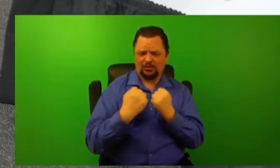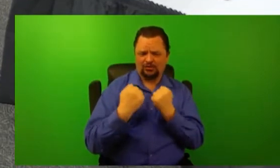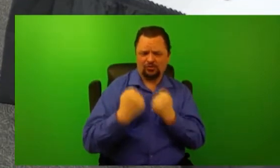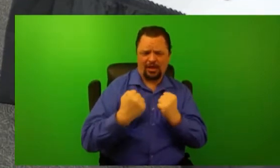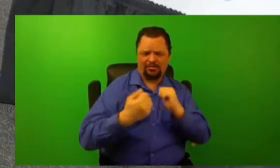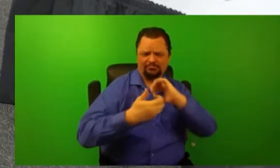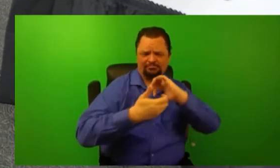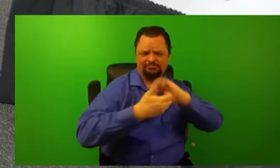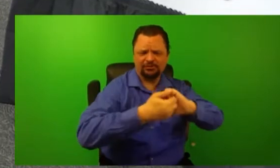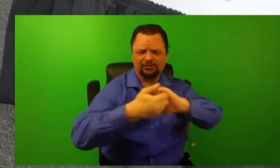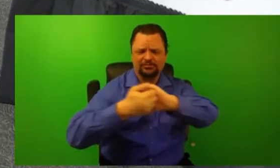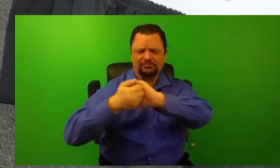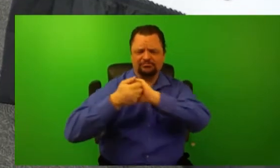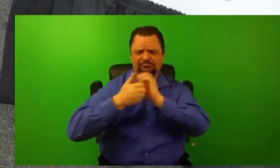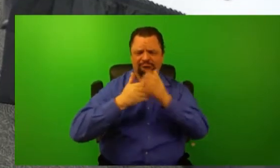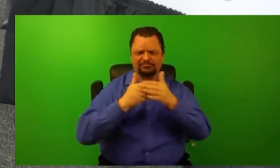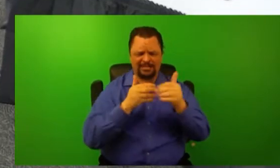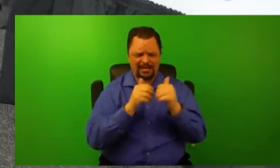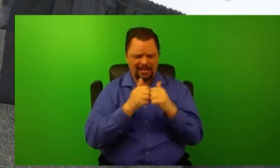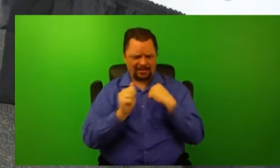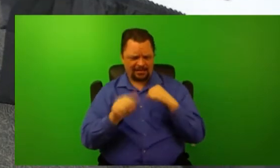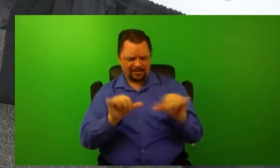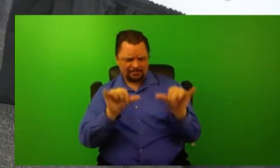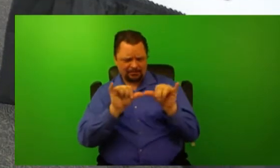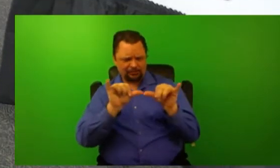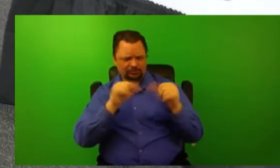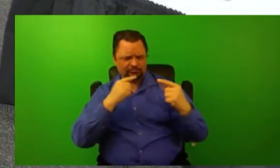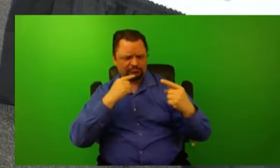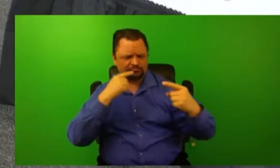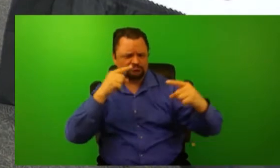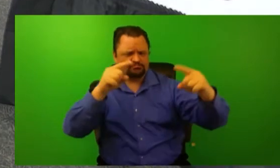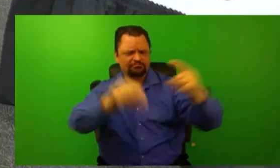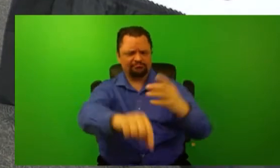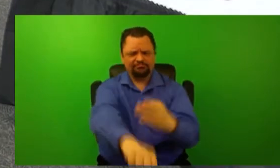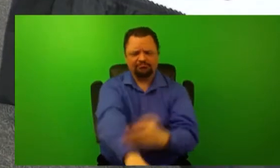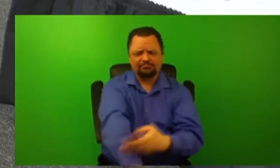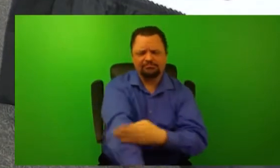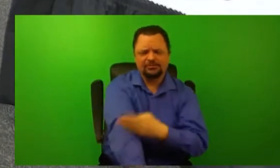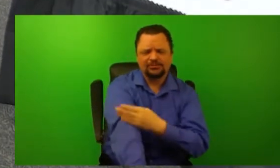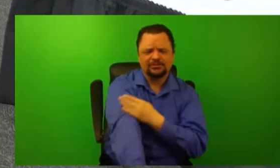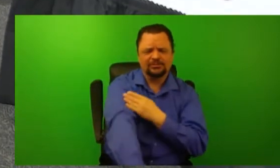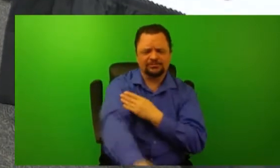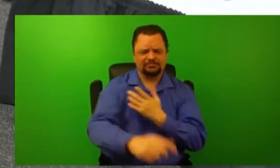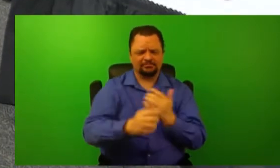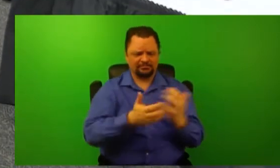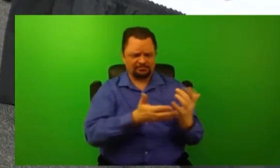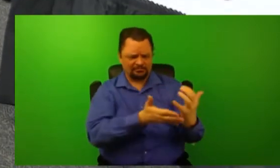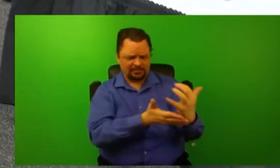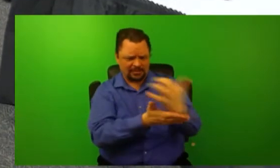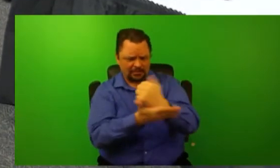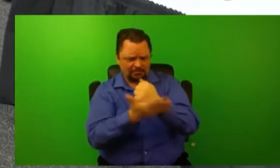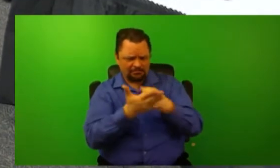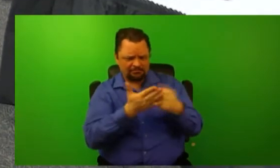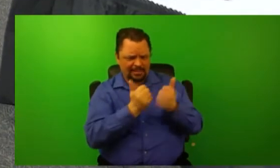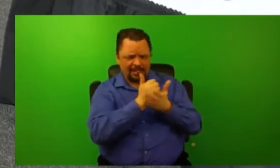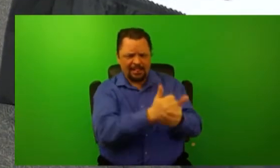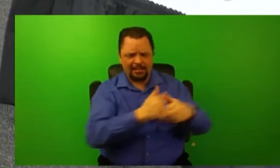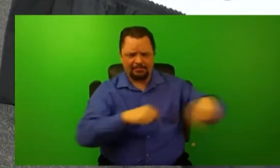in education, income, stability, and health for residents of El Paso County and Teller communities.